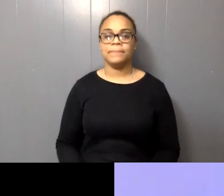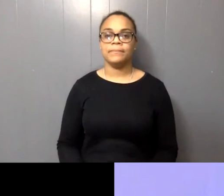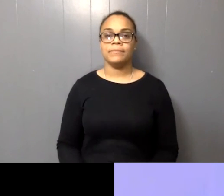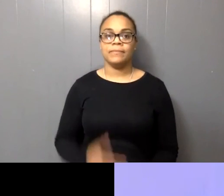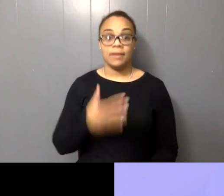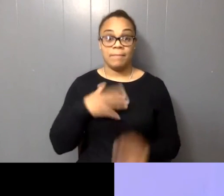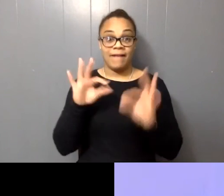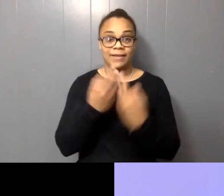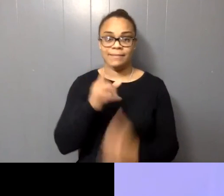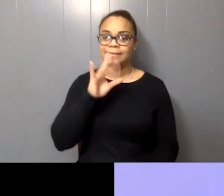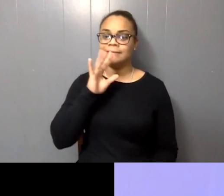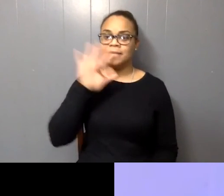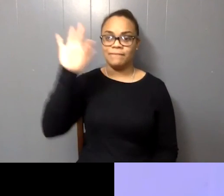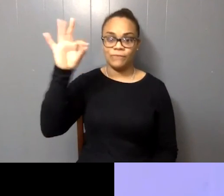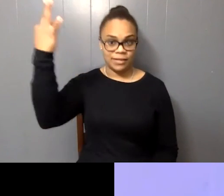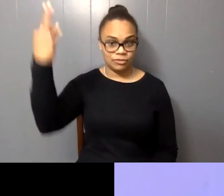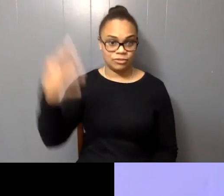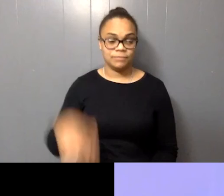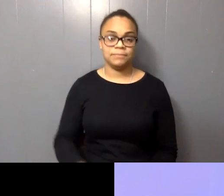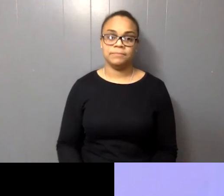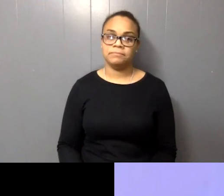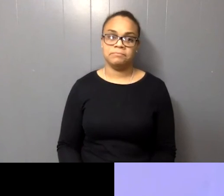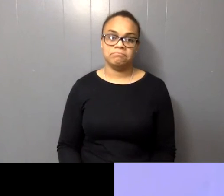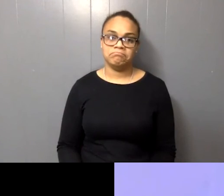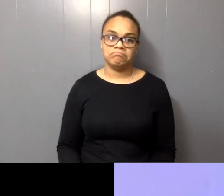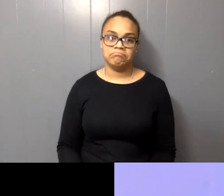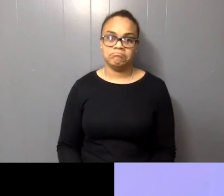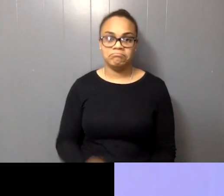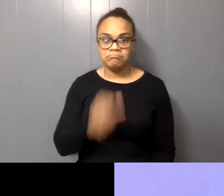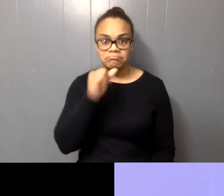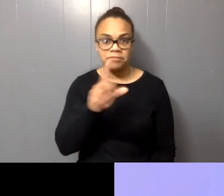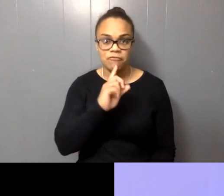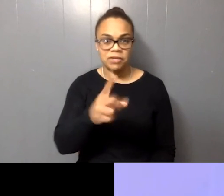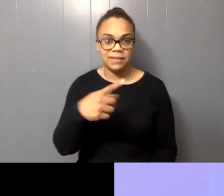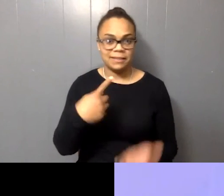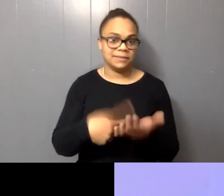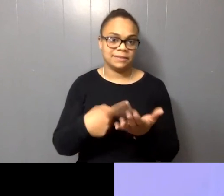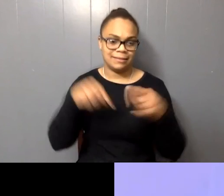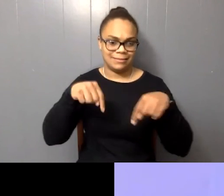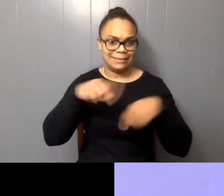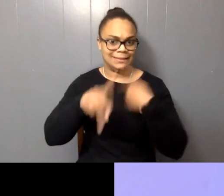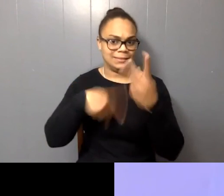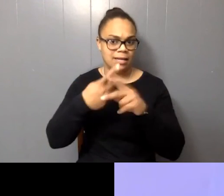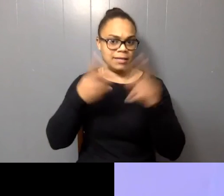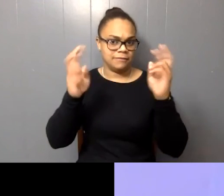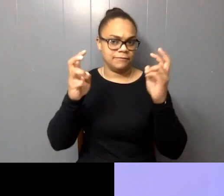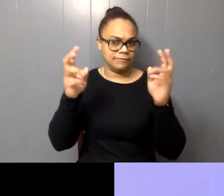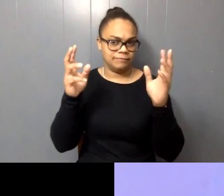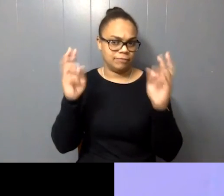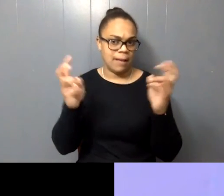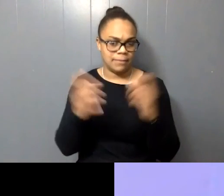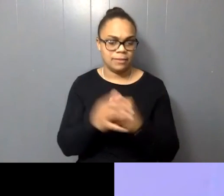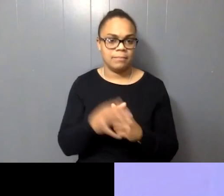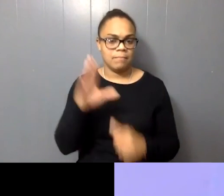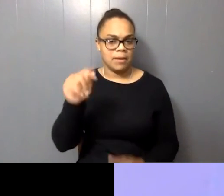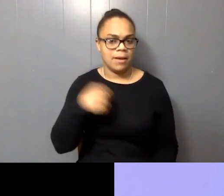speaks French, and we don't really have conversations about these kind of things. But I know that they're not as liberal